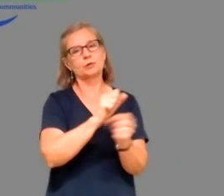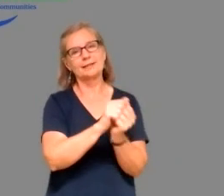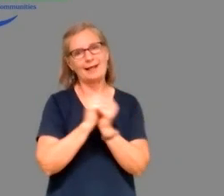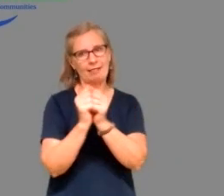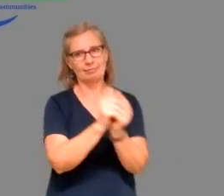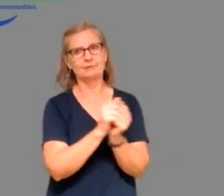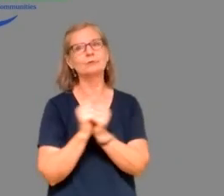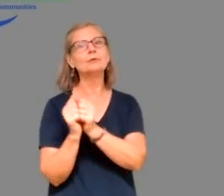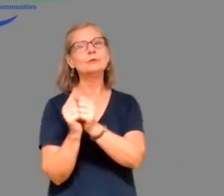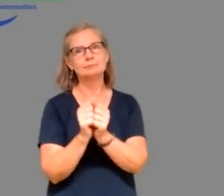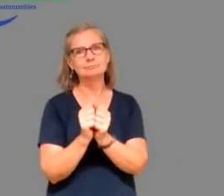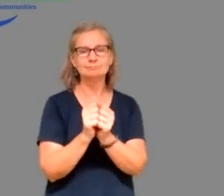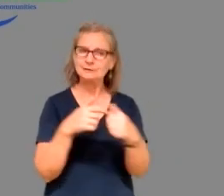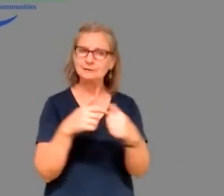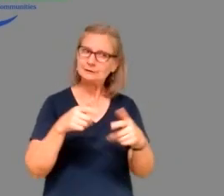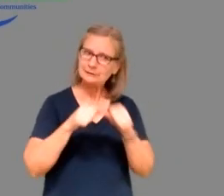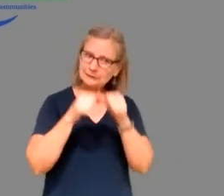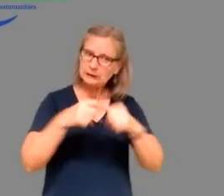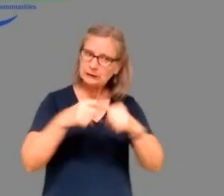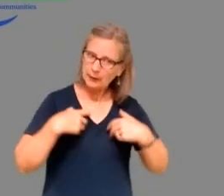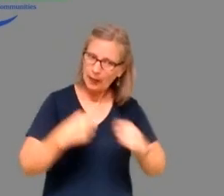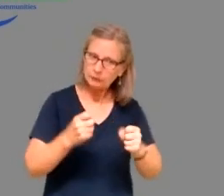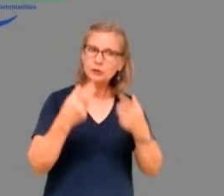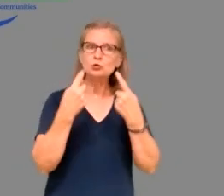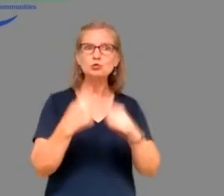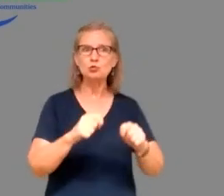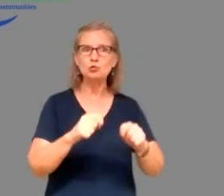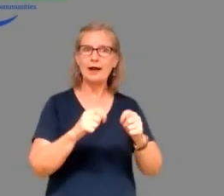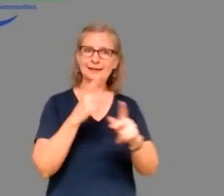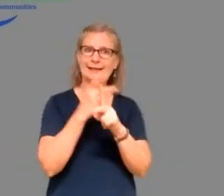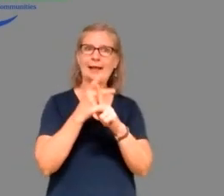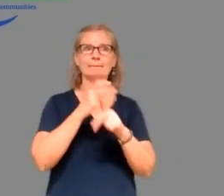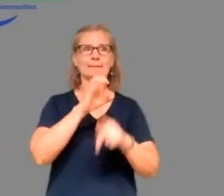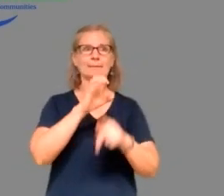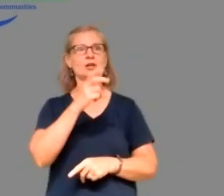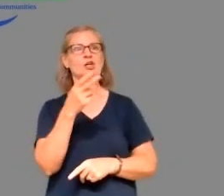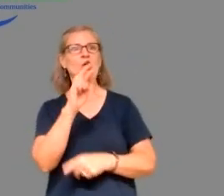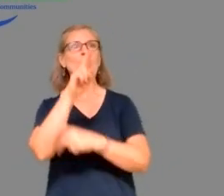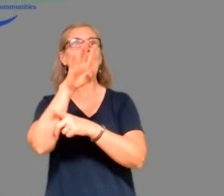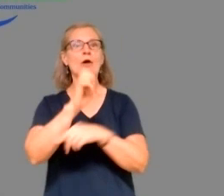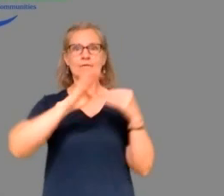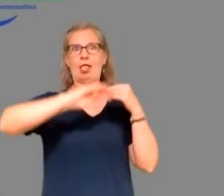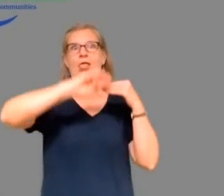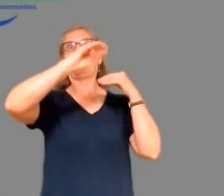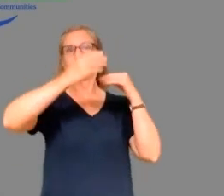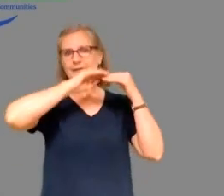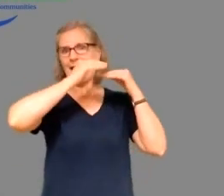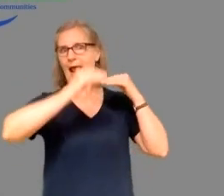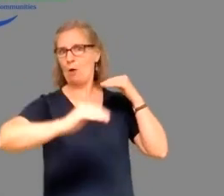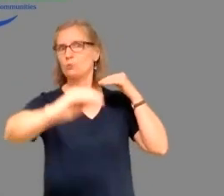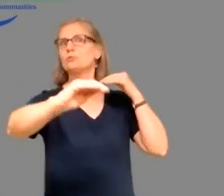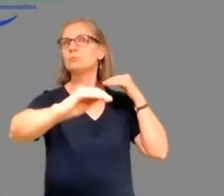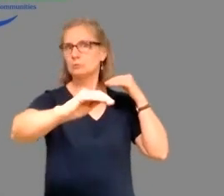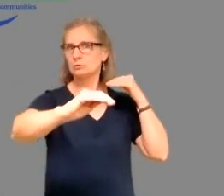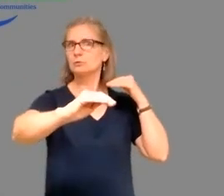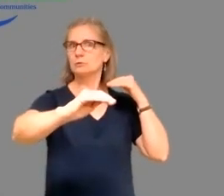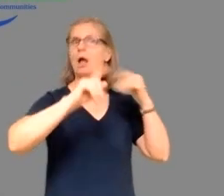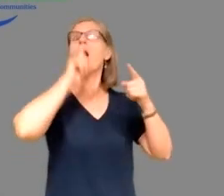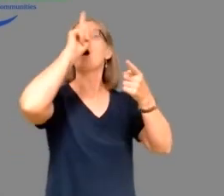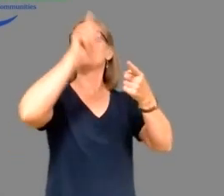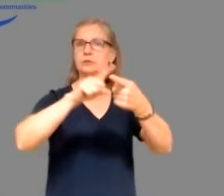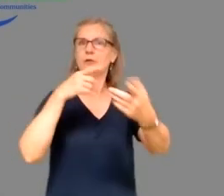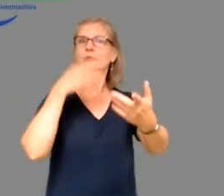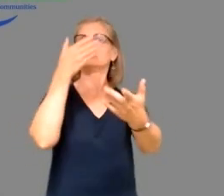this curve down and be able to move forward and get to whatever our new normal looks like.